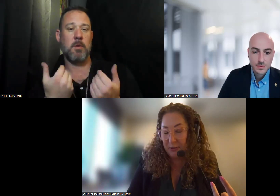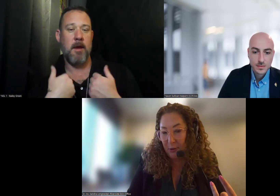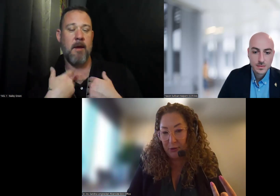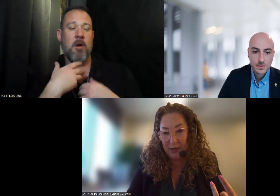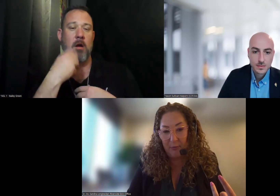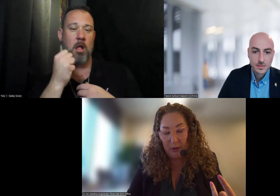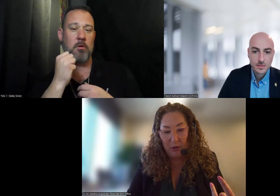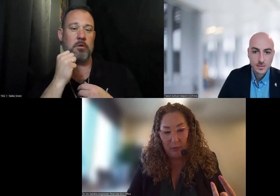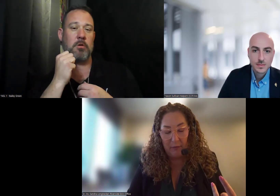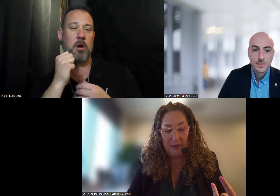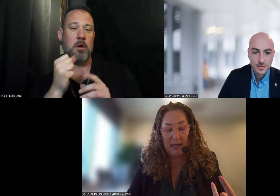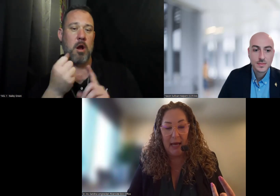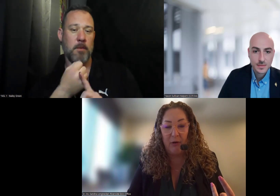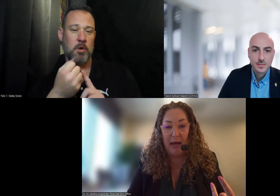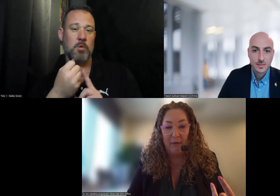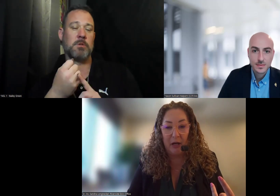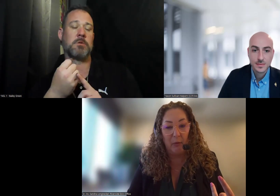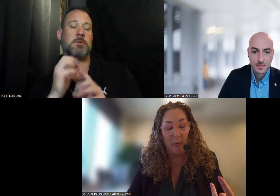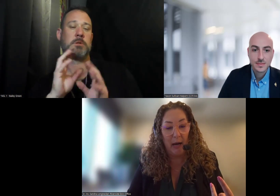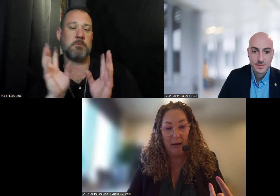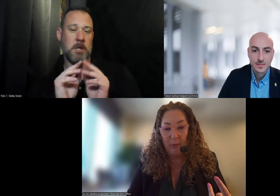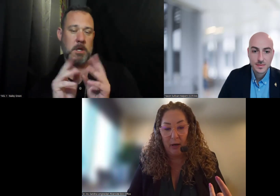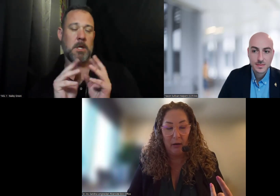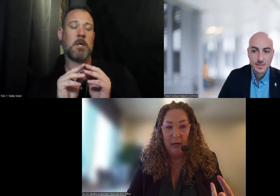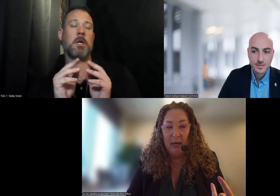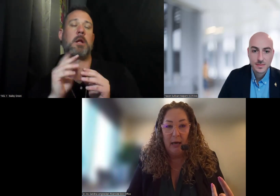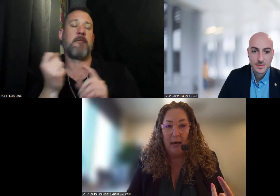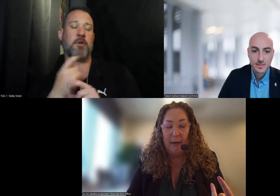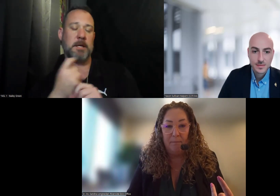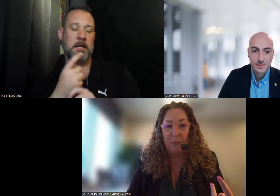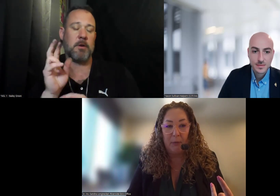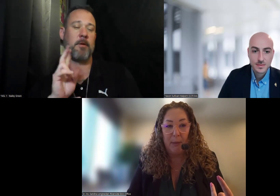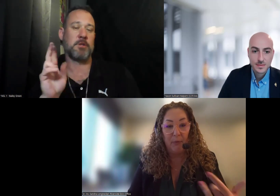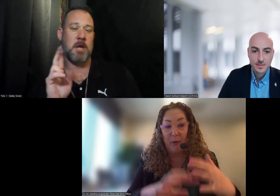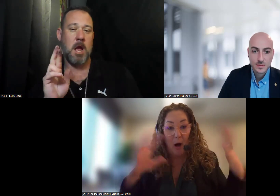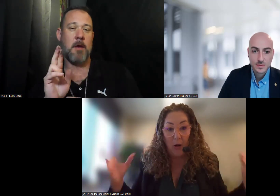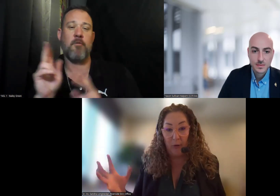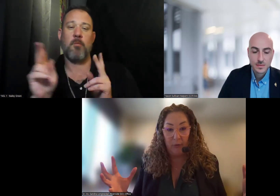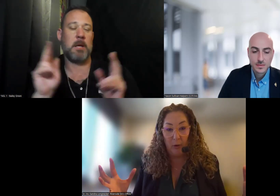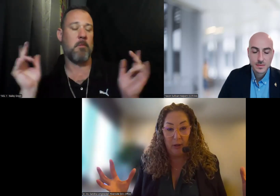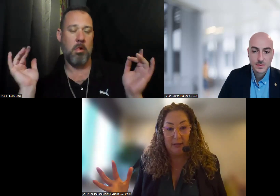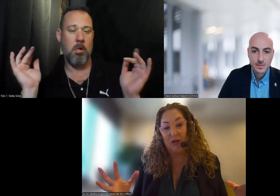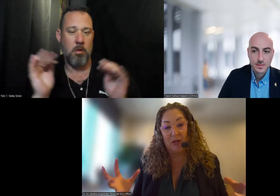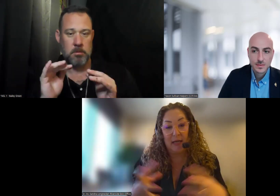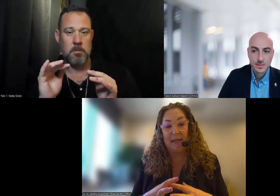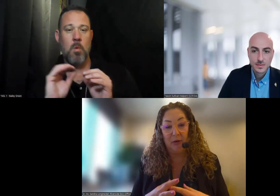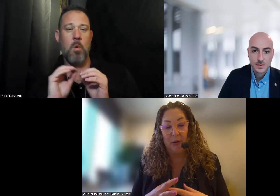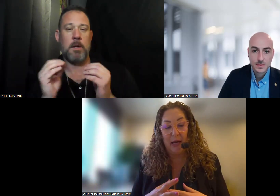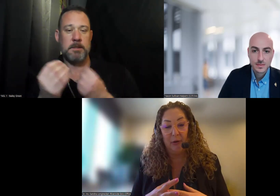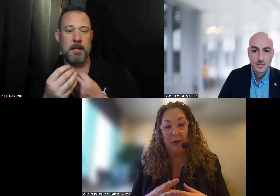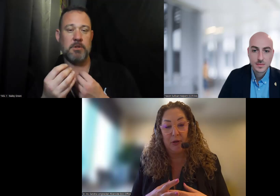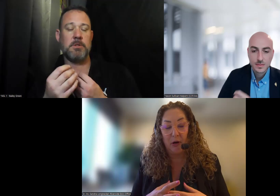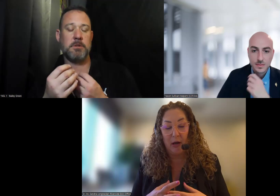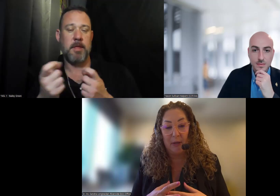abuse symposium we do in Riverside County every year where people from all organizations that deal